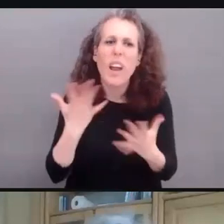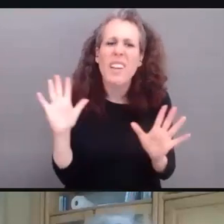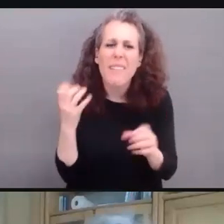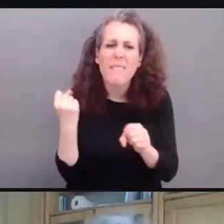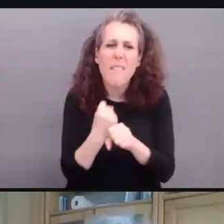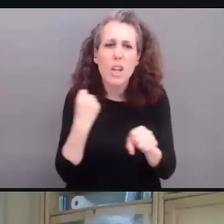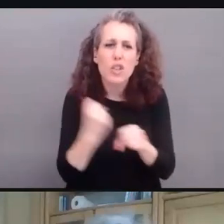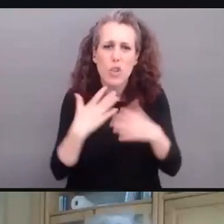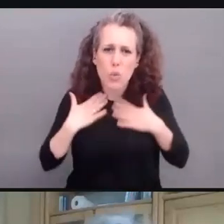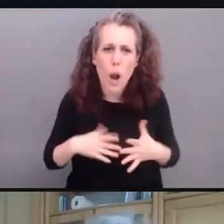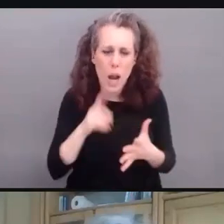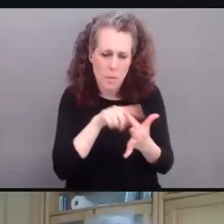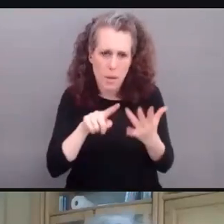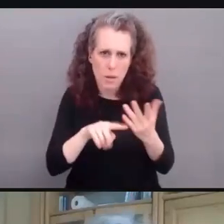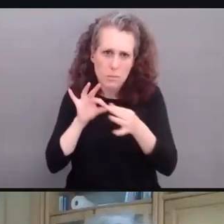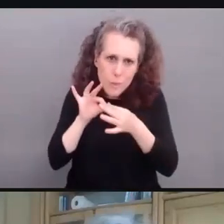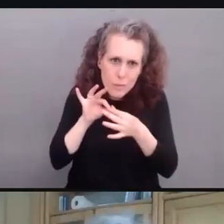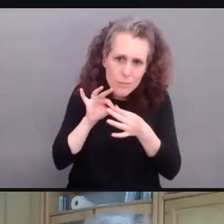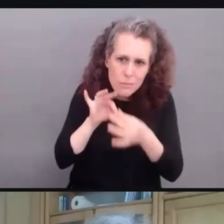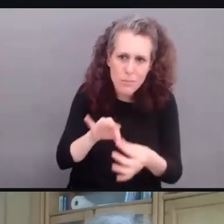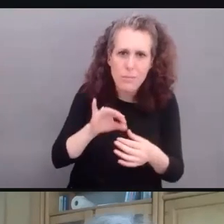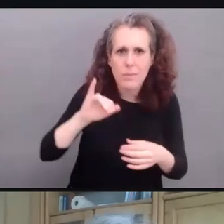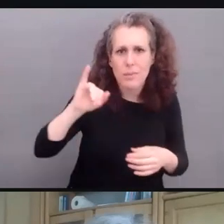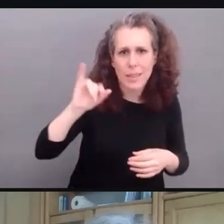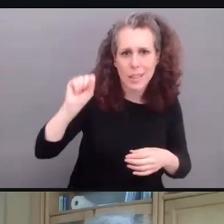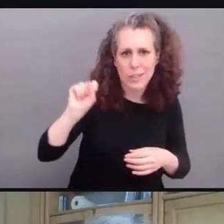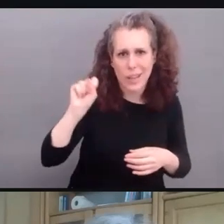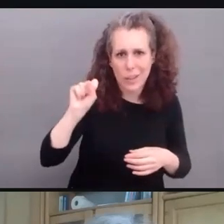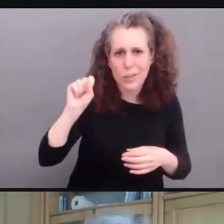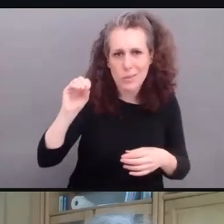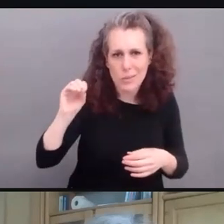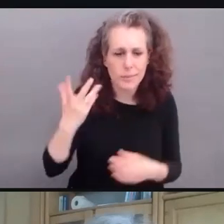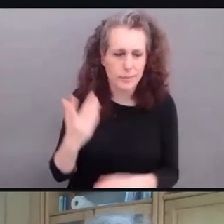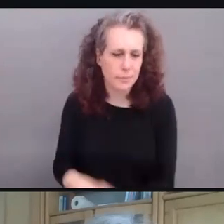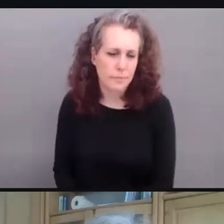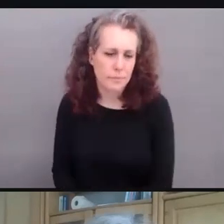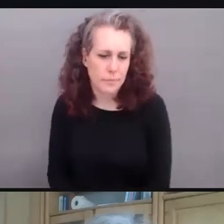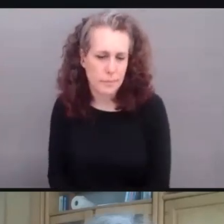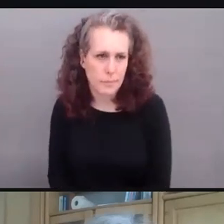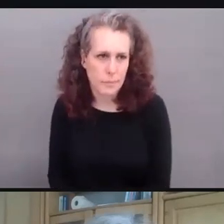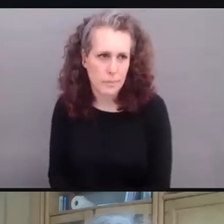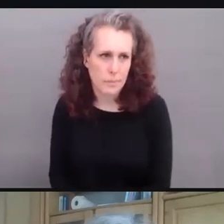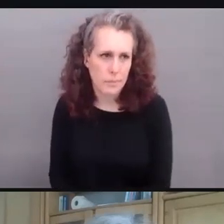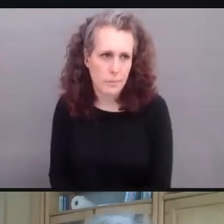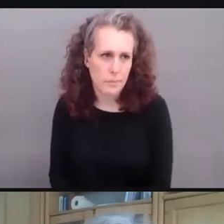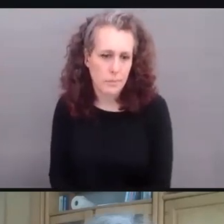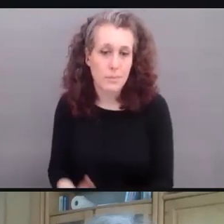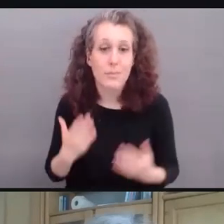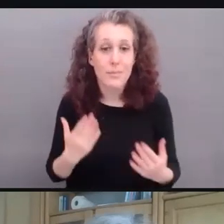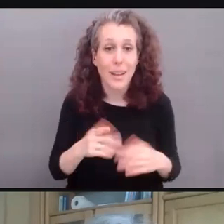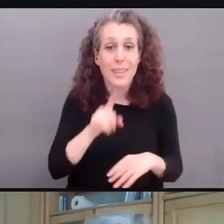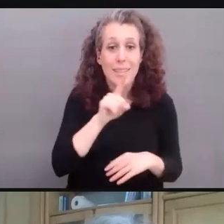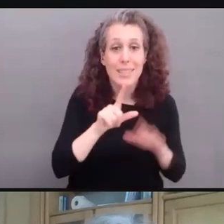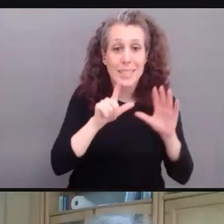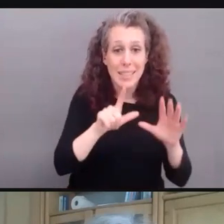this important international standard on the market. We included now in the EN 7210 also